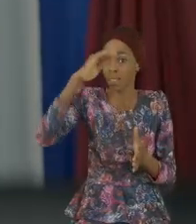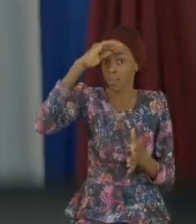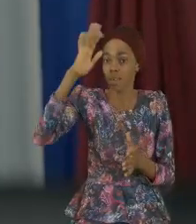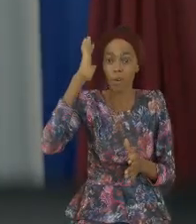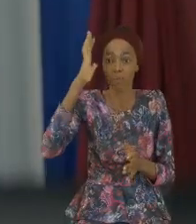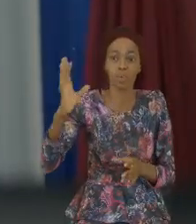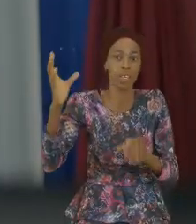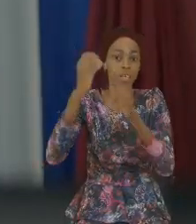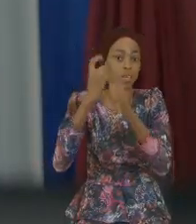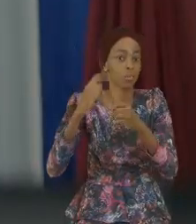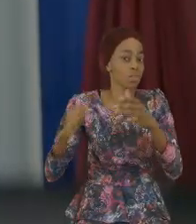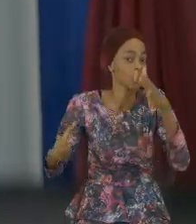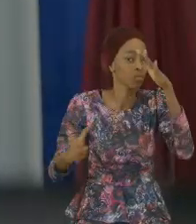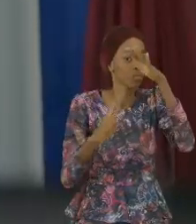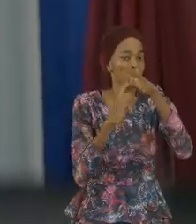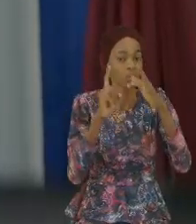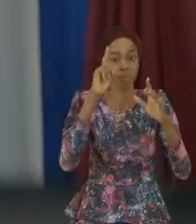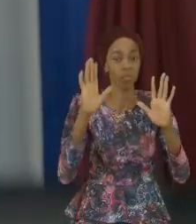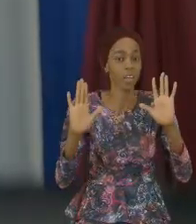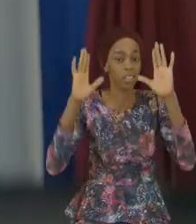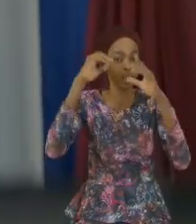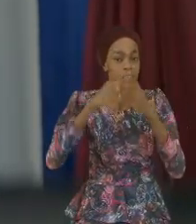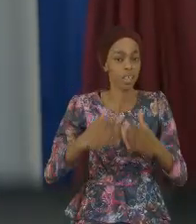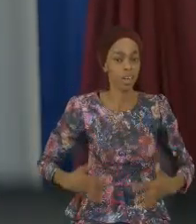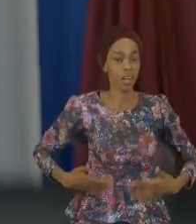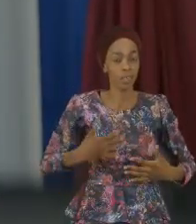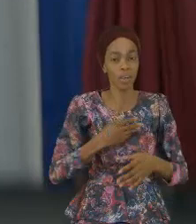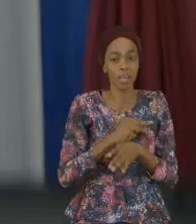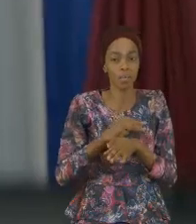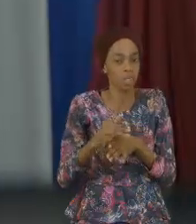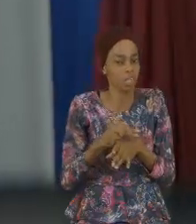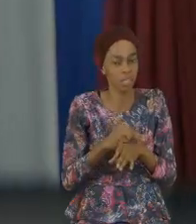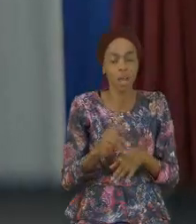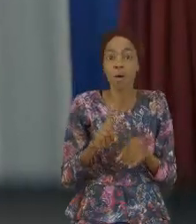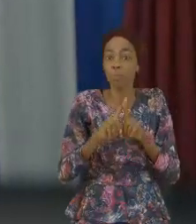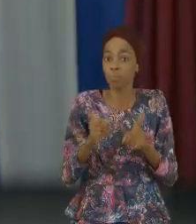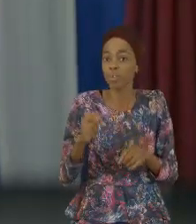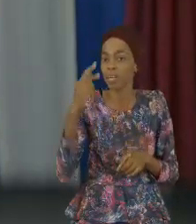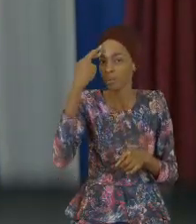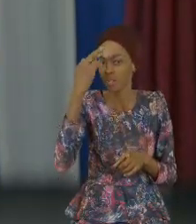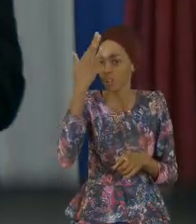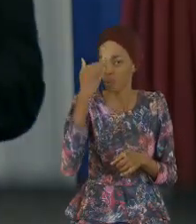to the peak of excellence in life and ministry. But the reason why you are